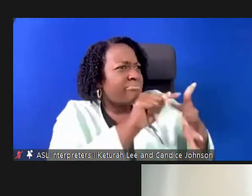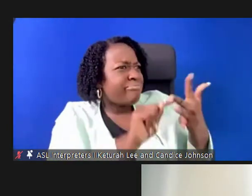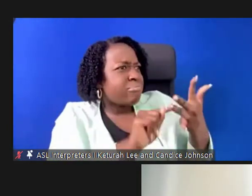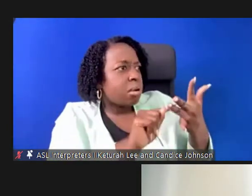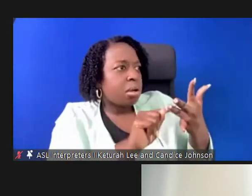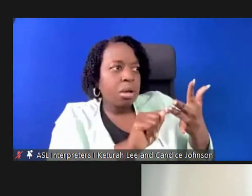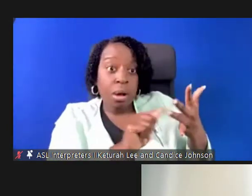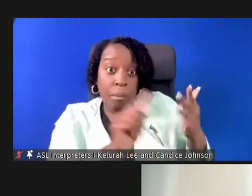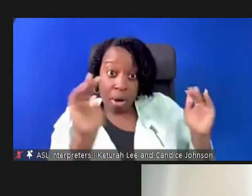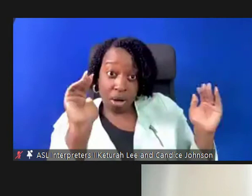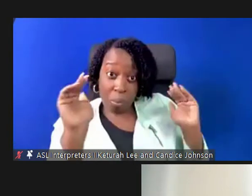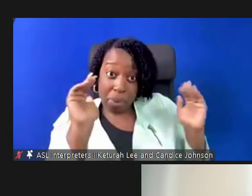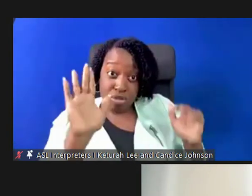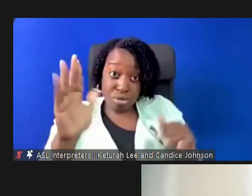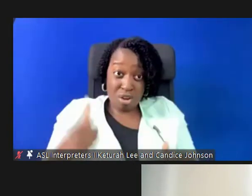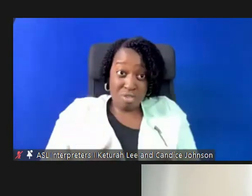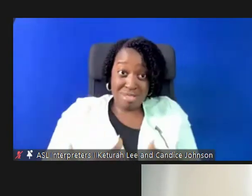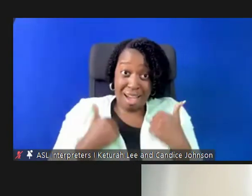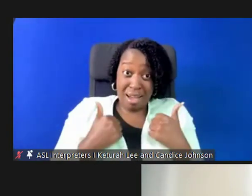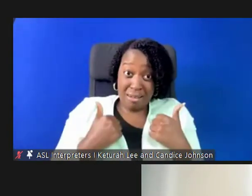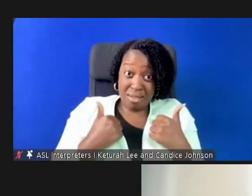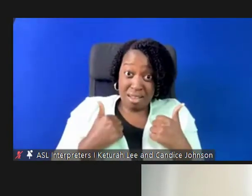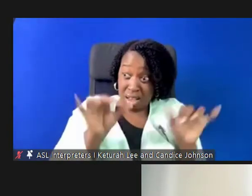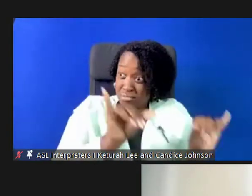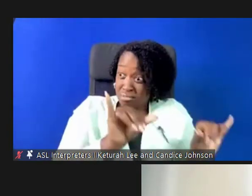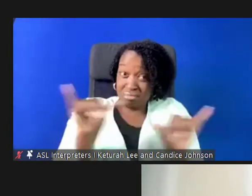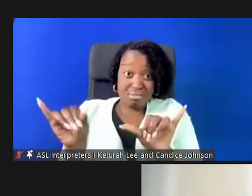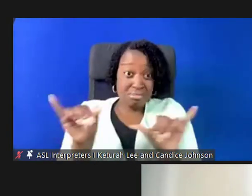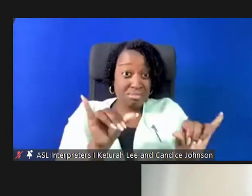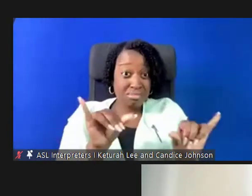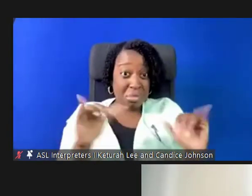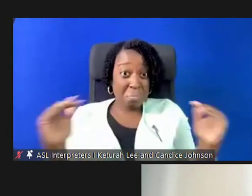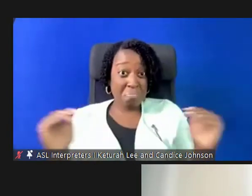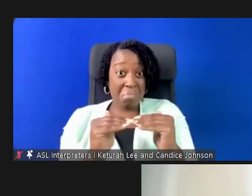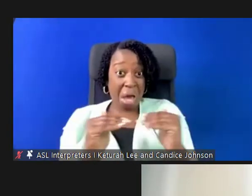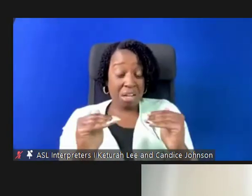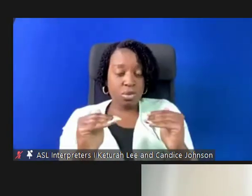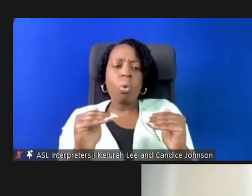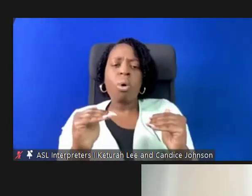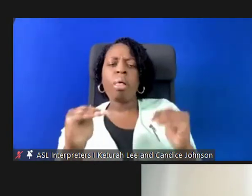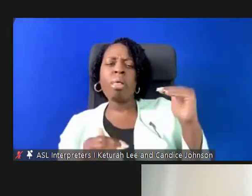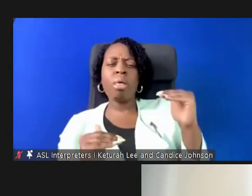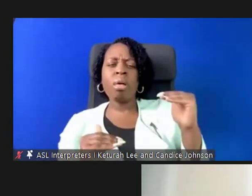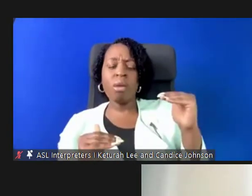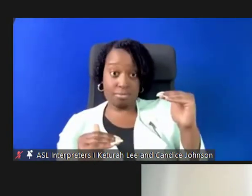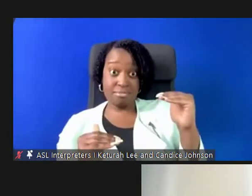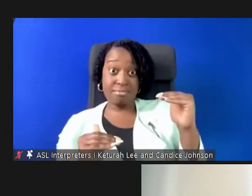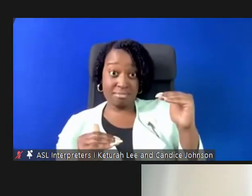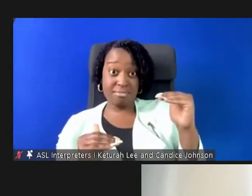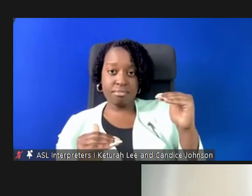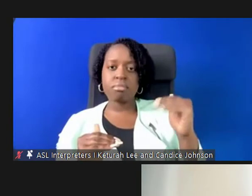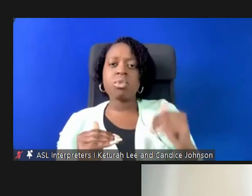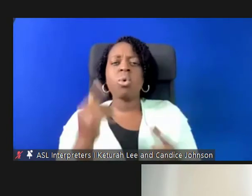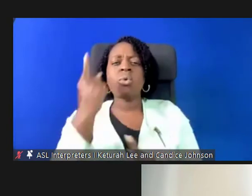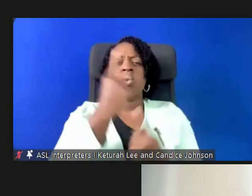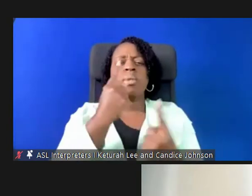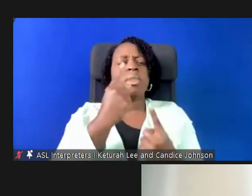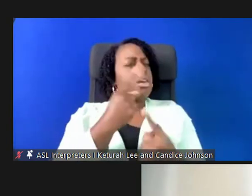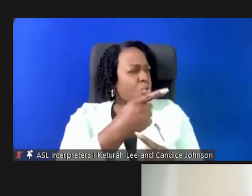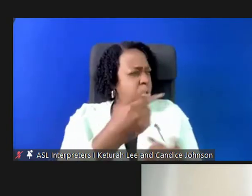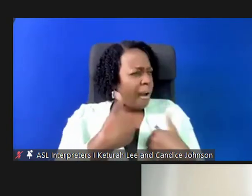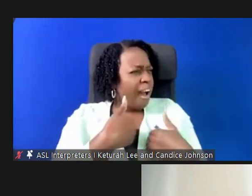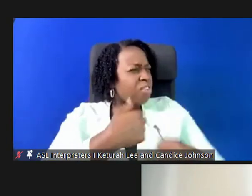that comes with attending to medical needs? And how do we help them amplify some of those strengths that exist